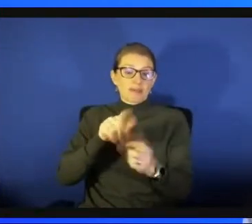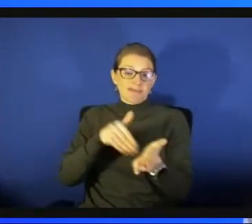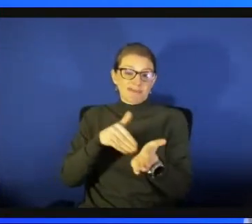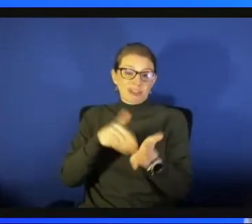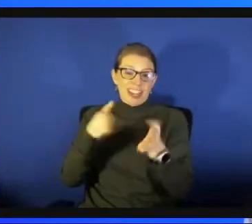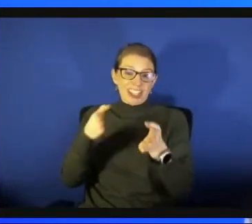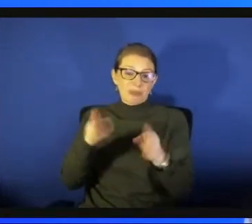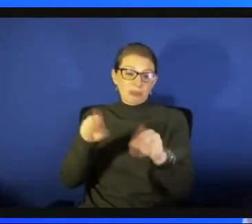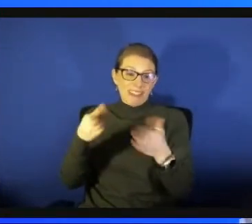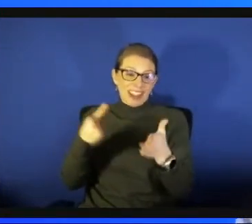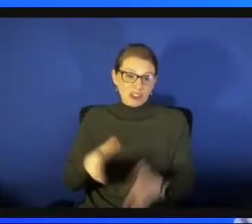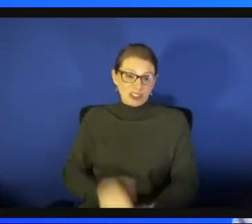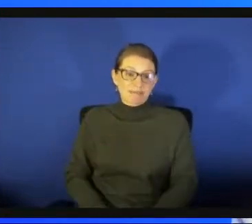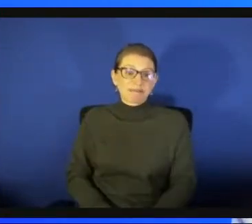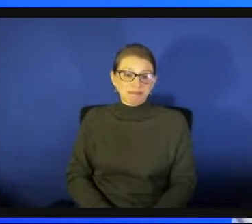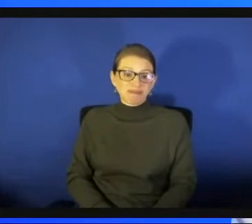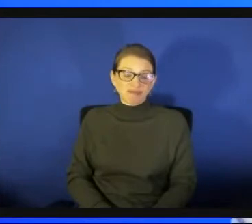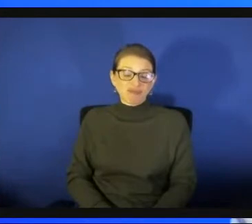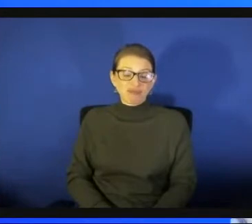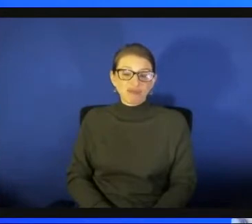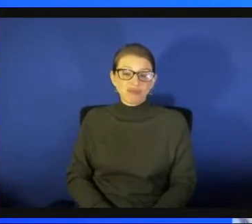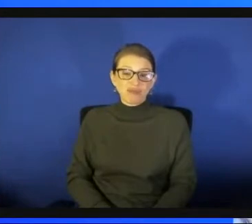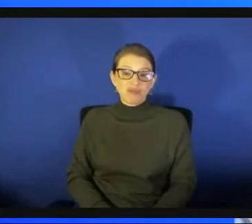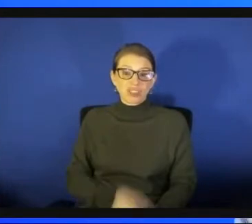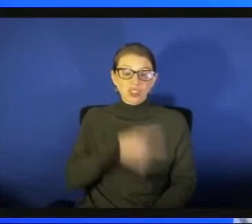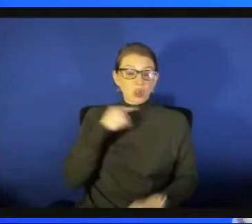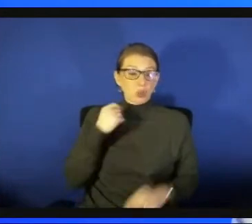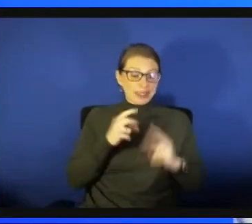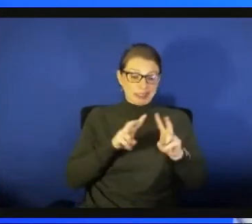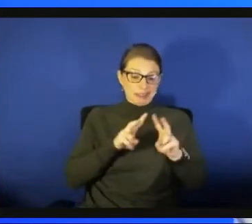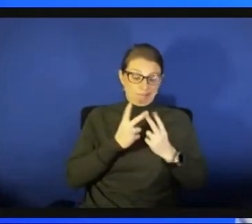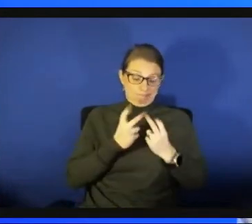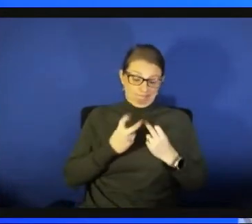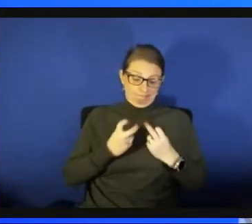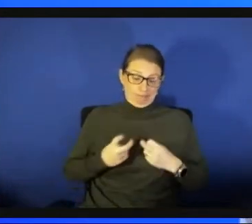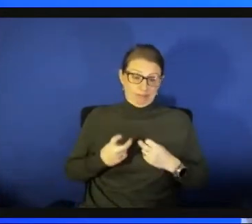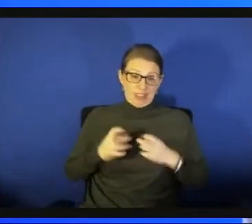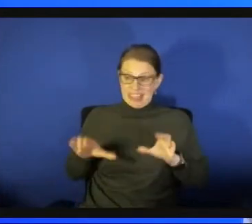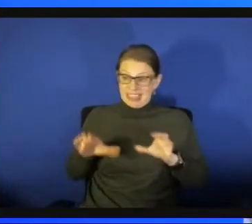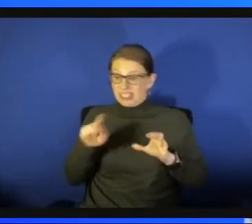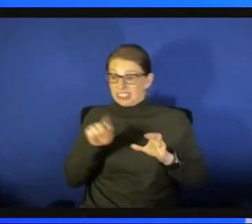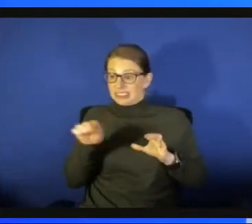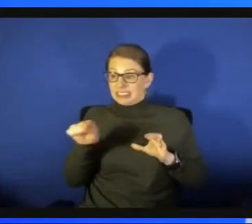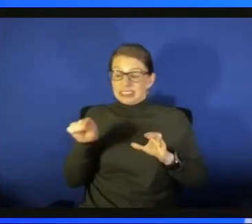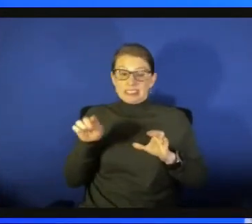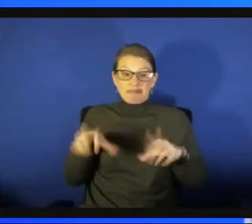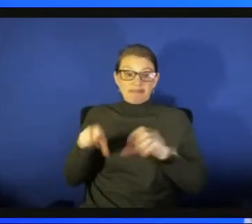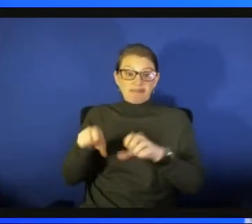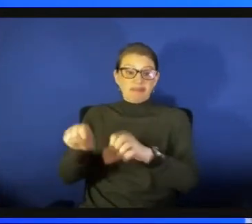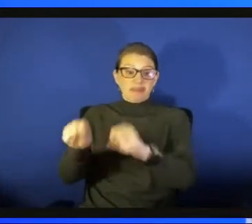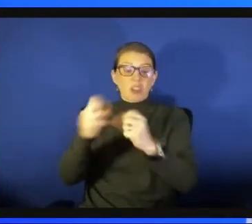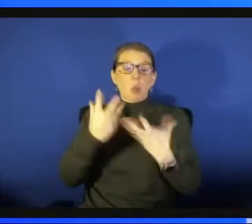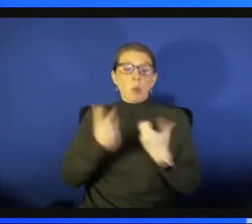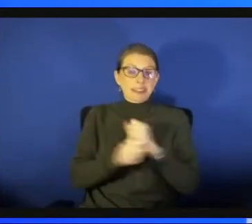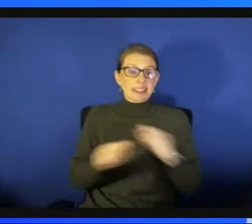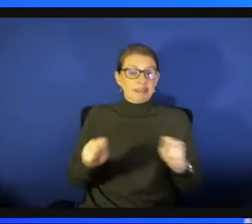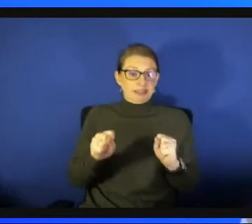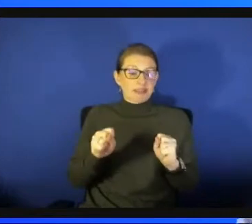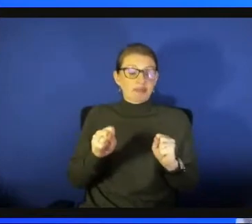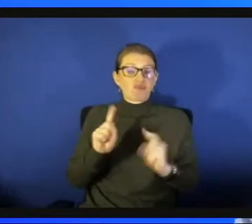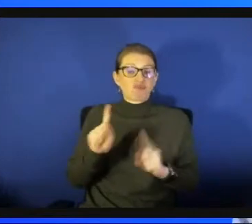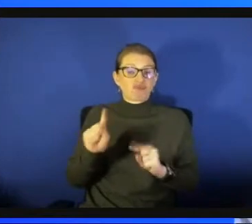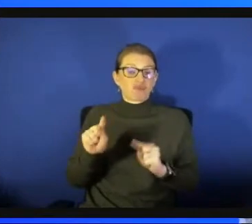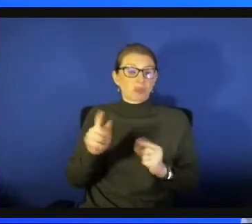safe. Understand the risks of doing any of these activities that you're going to be doing, because we want to keep you safe and keep you out of the